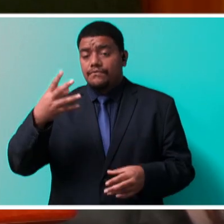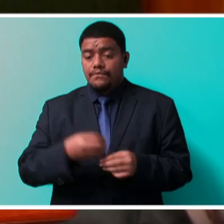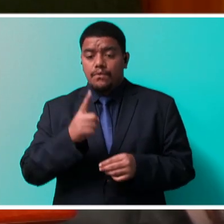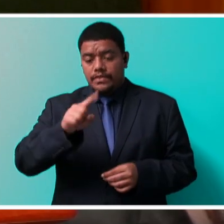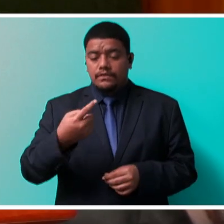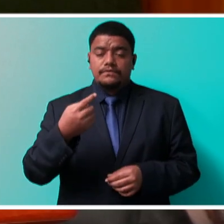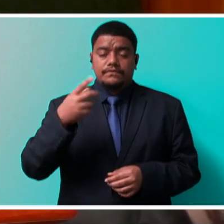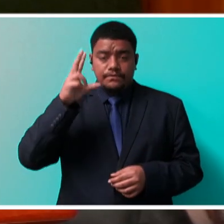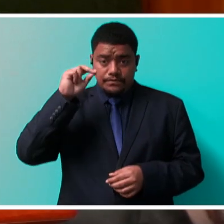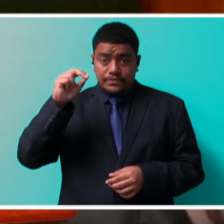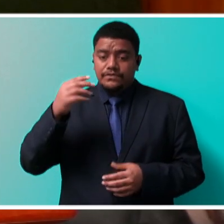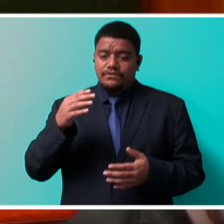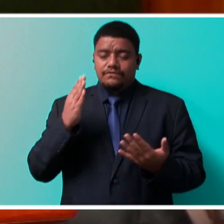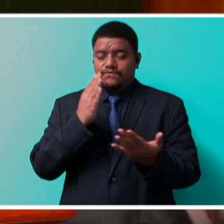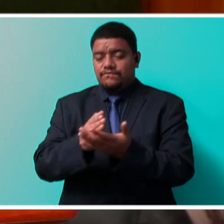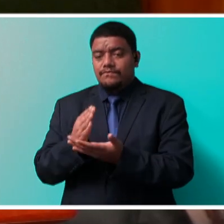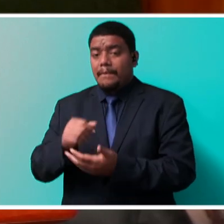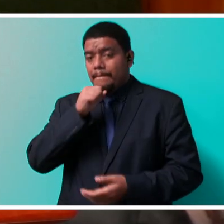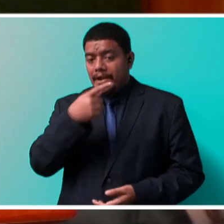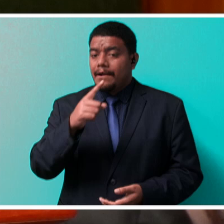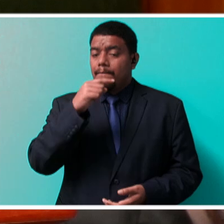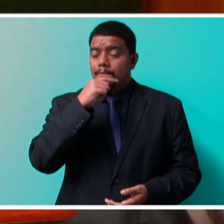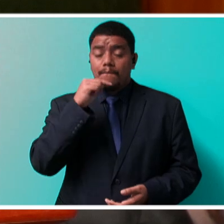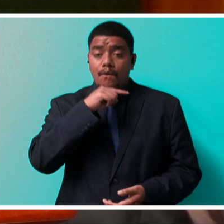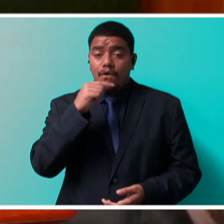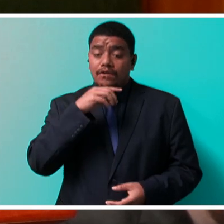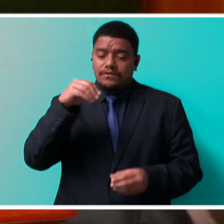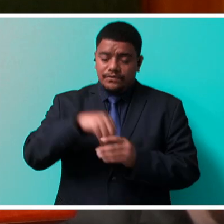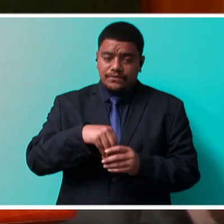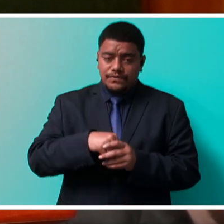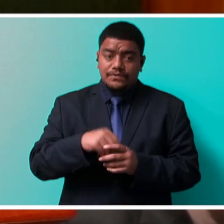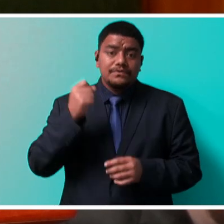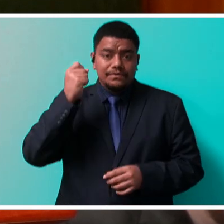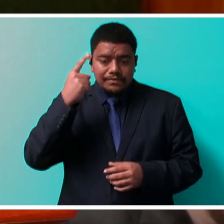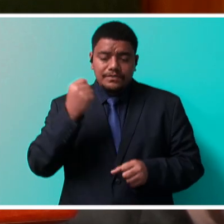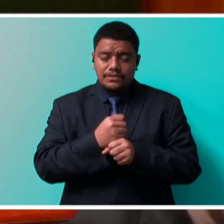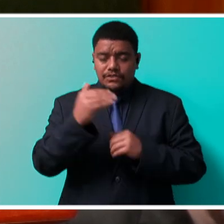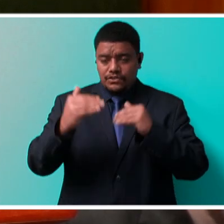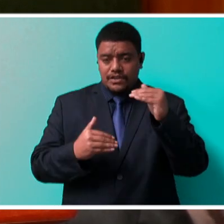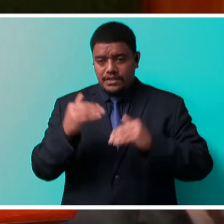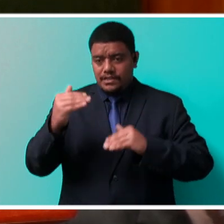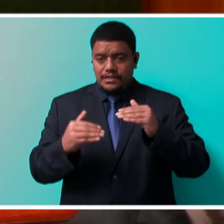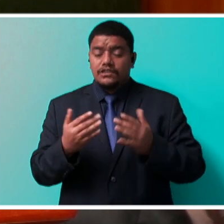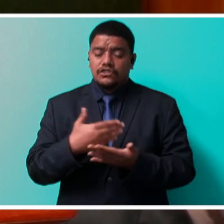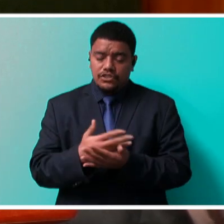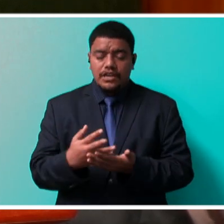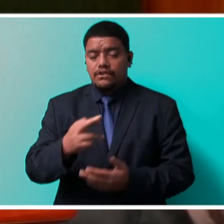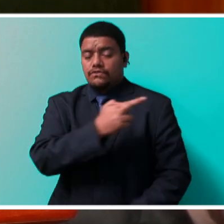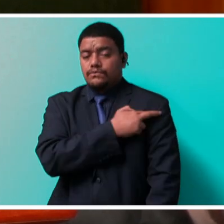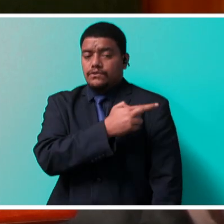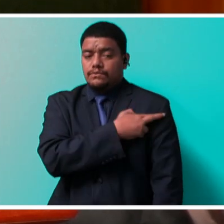1,000 Fijians were reached. Men and boys were intentionally included, recognizing that gender equality requires shared